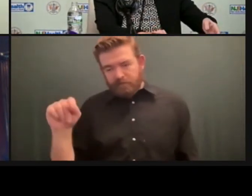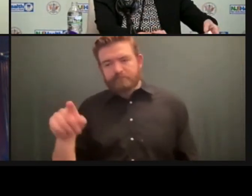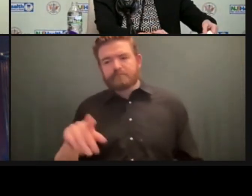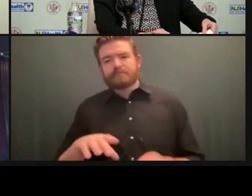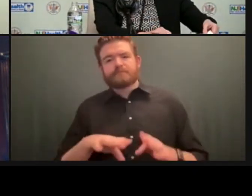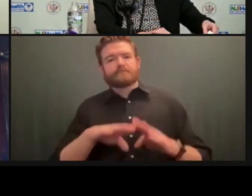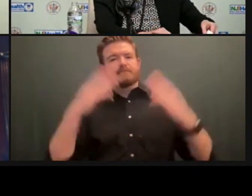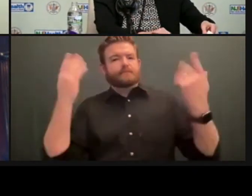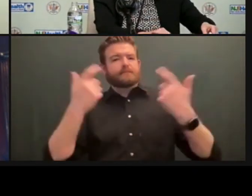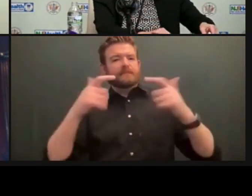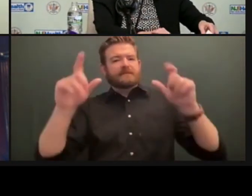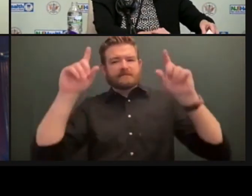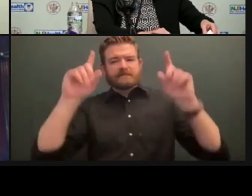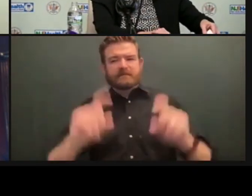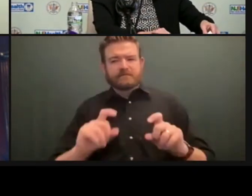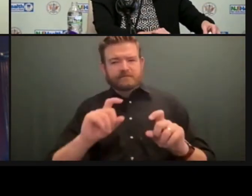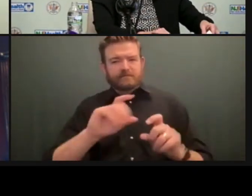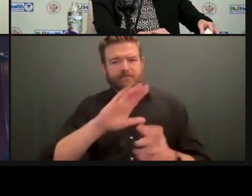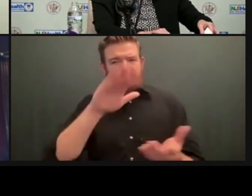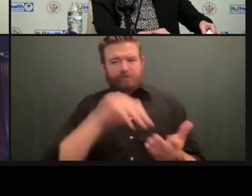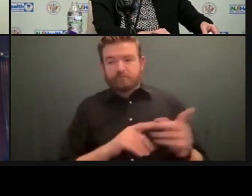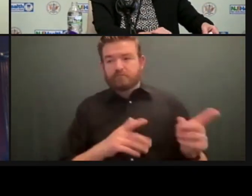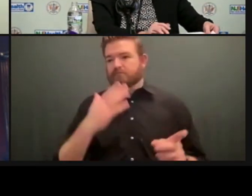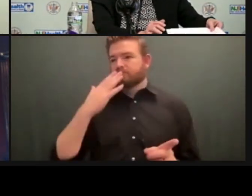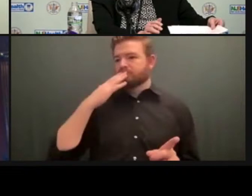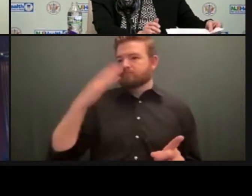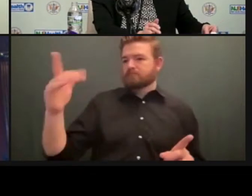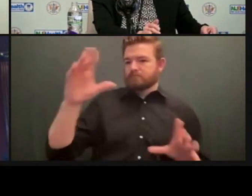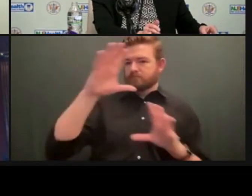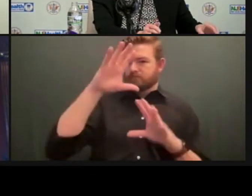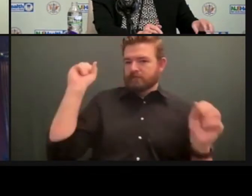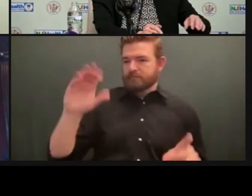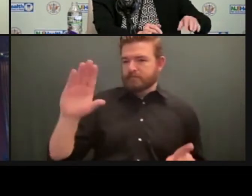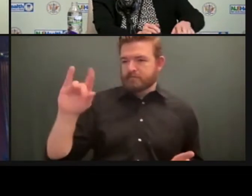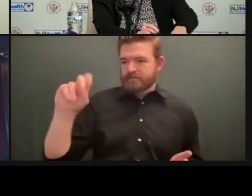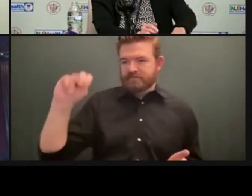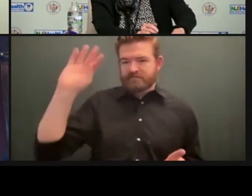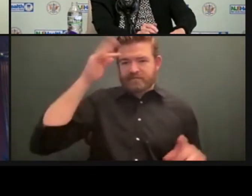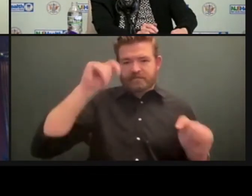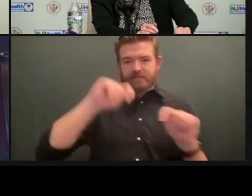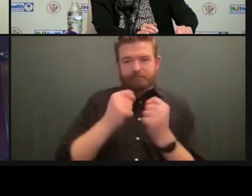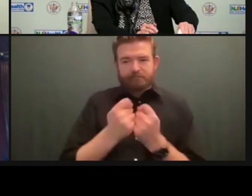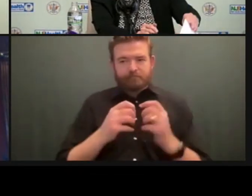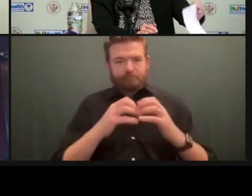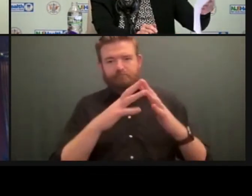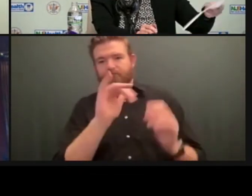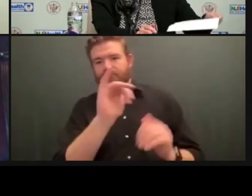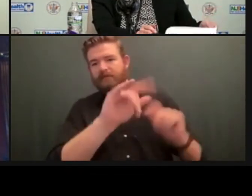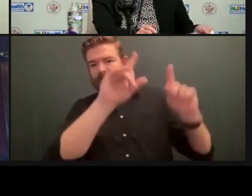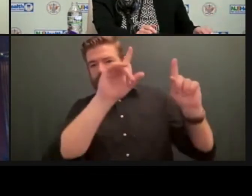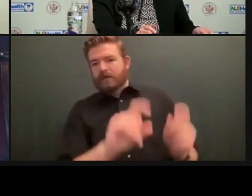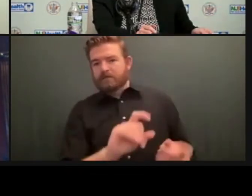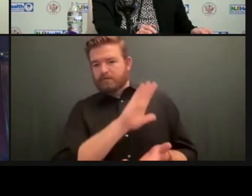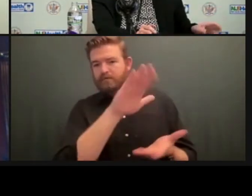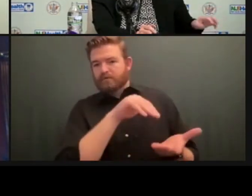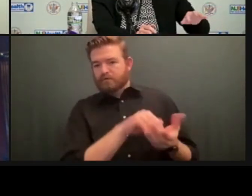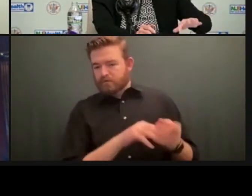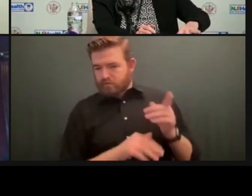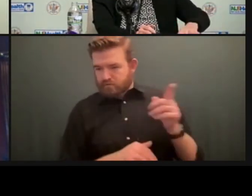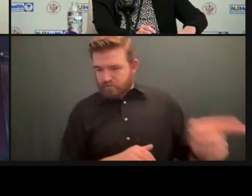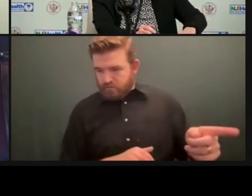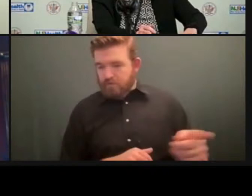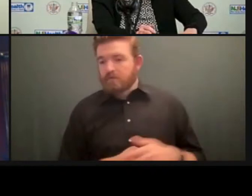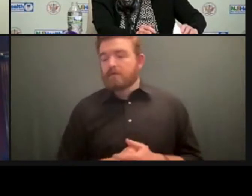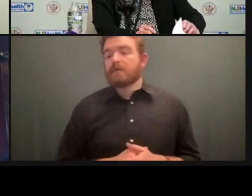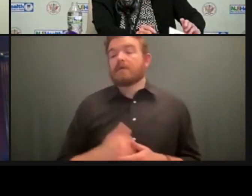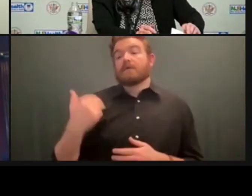thank President Biden and the federal team for standing that up. I was asked on Friday whether or not we'd be open